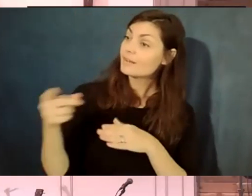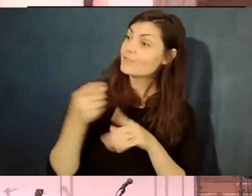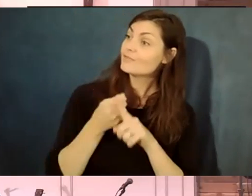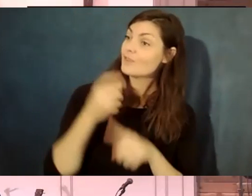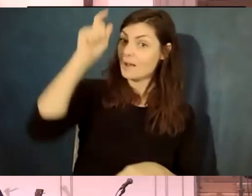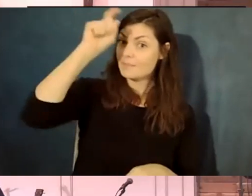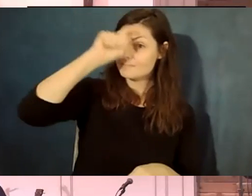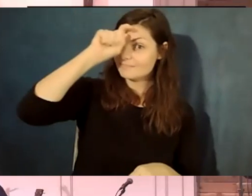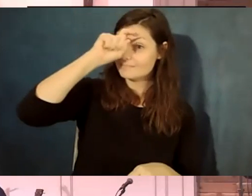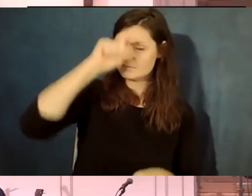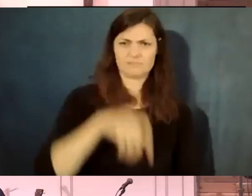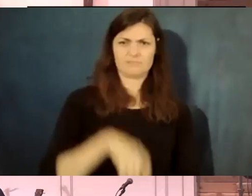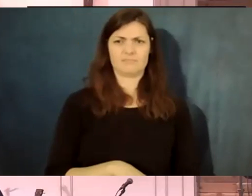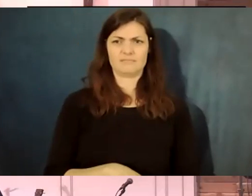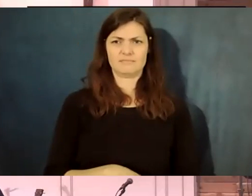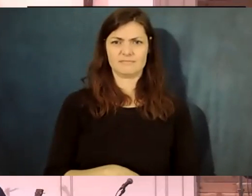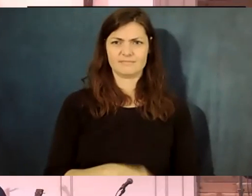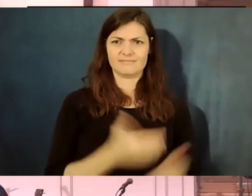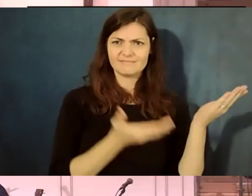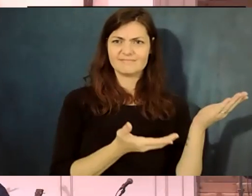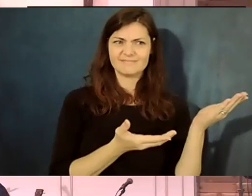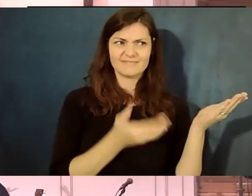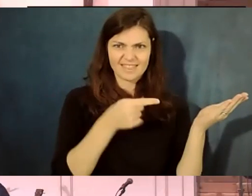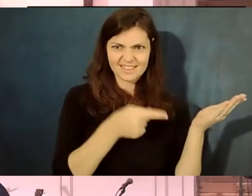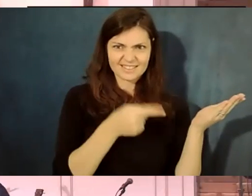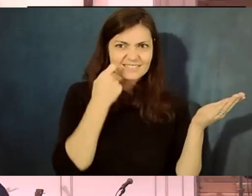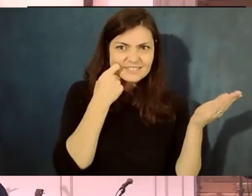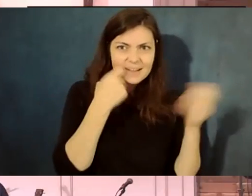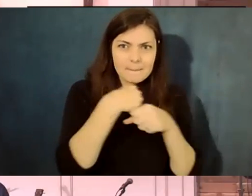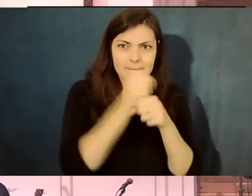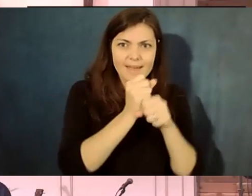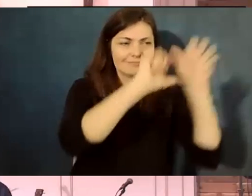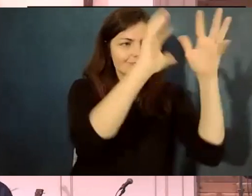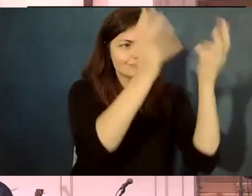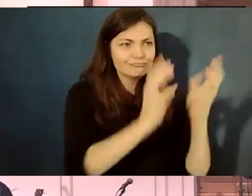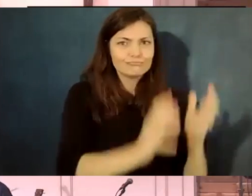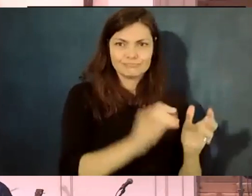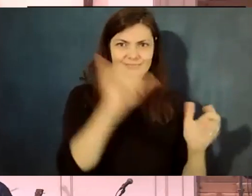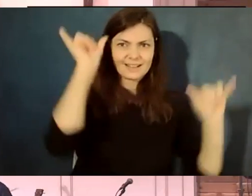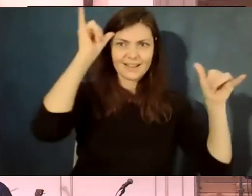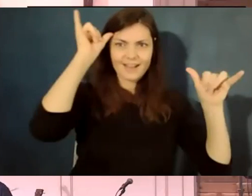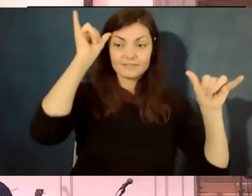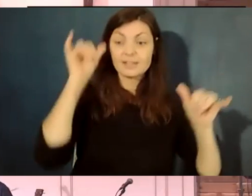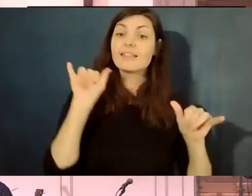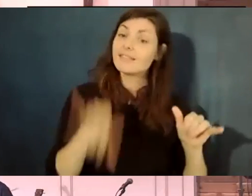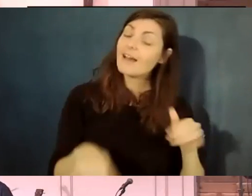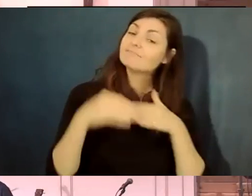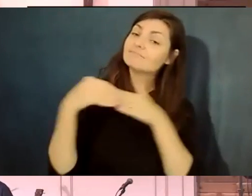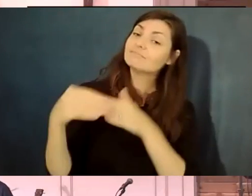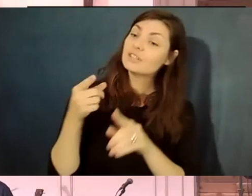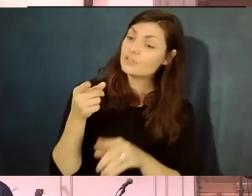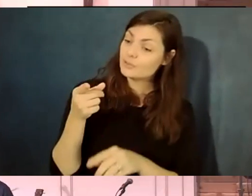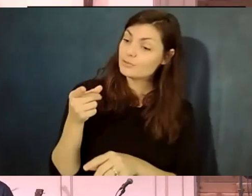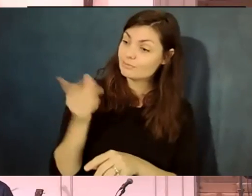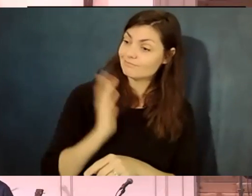at a golden calf saying, this is your God. This brought you out of the land of Egypt. So when